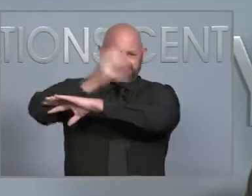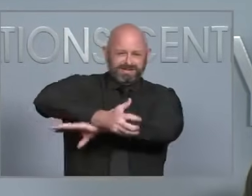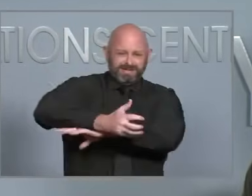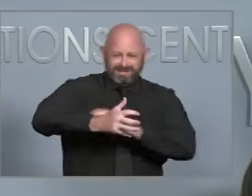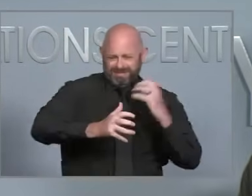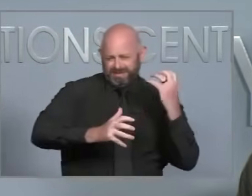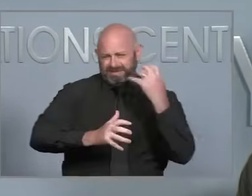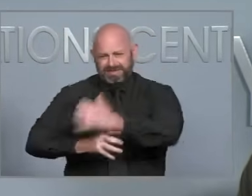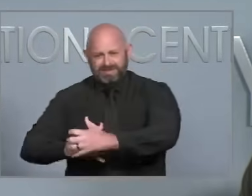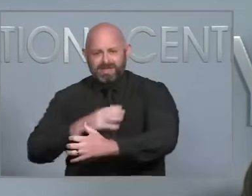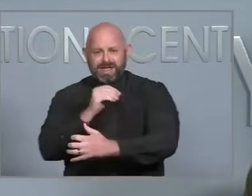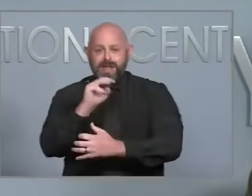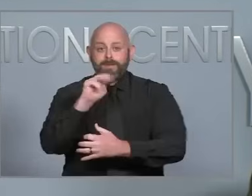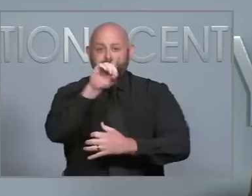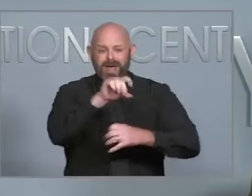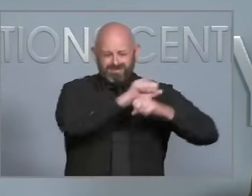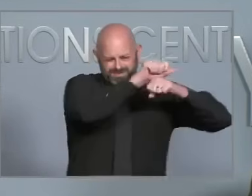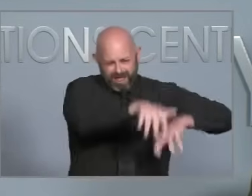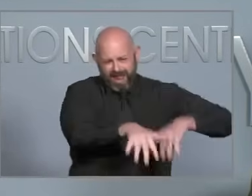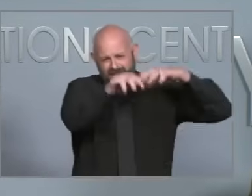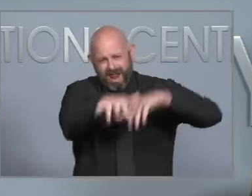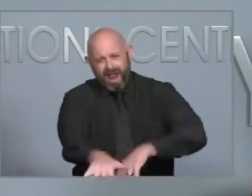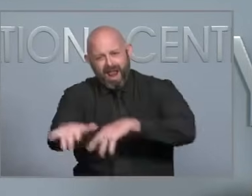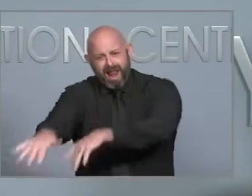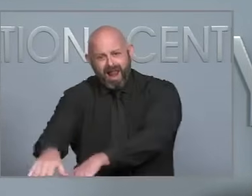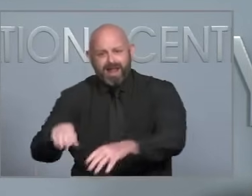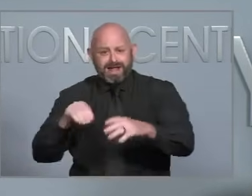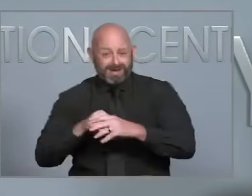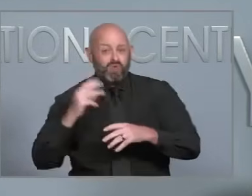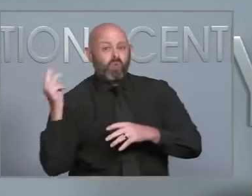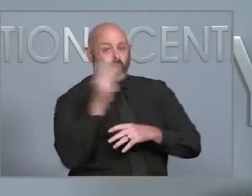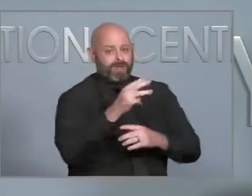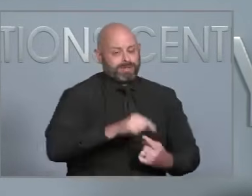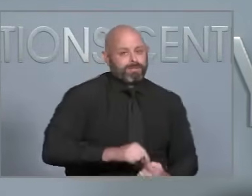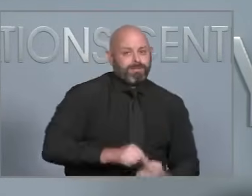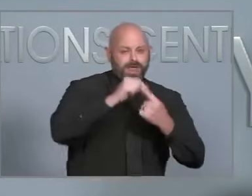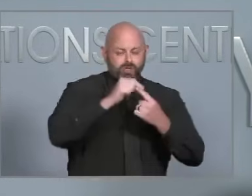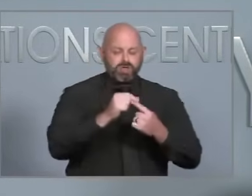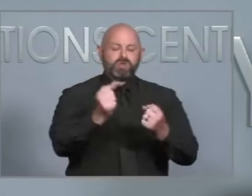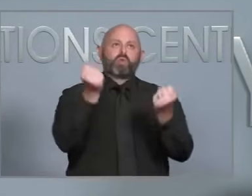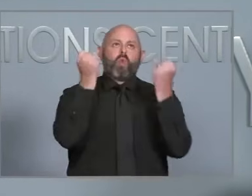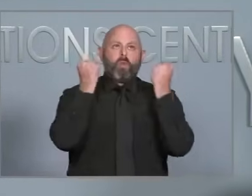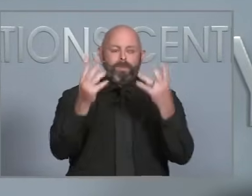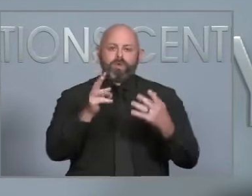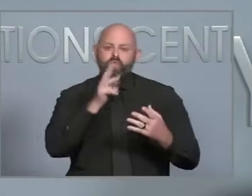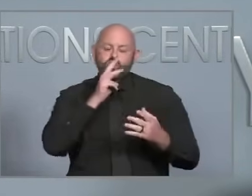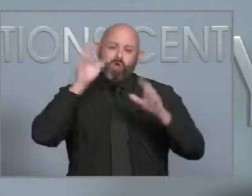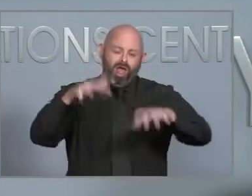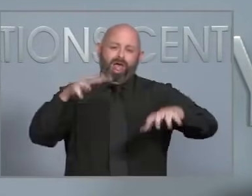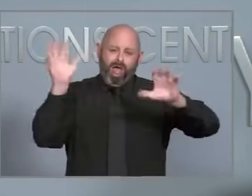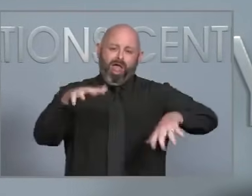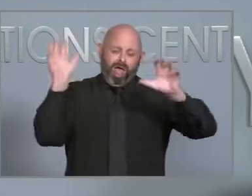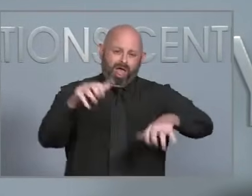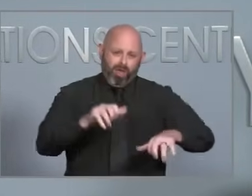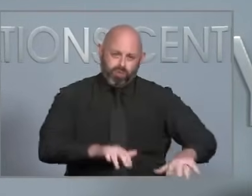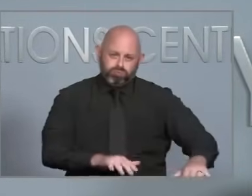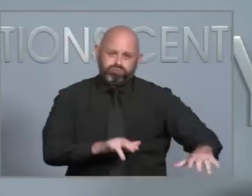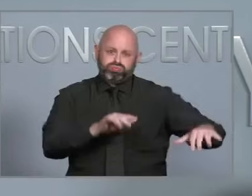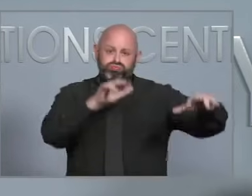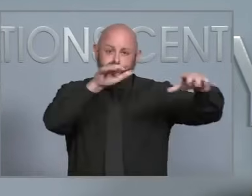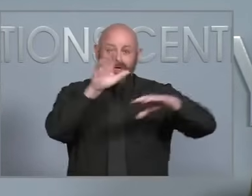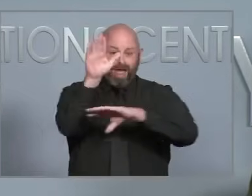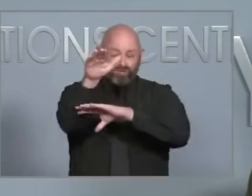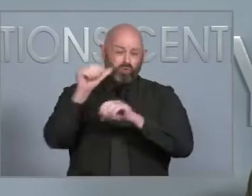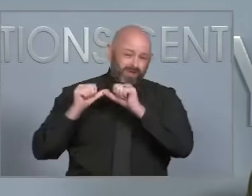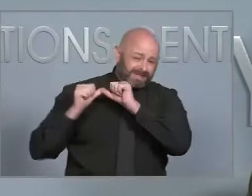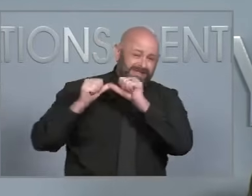Carolina. Areas of our state, particularly in the west, have seen immense rainfall totals already. As we go into this afternoon, we will